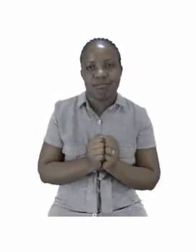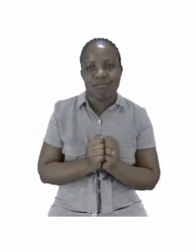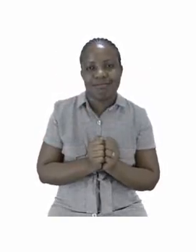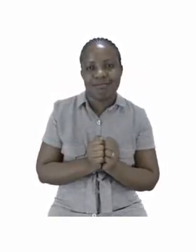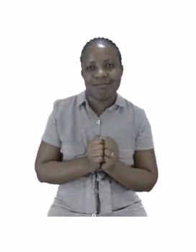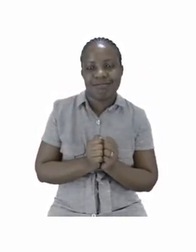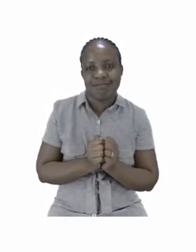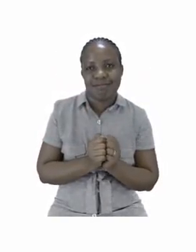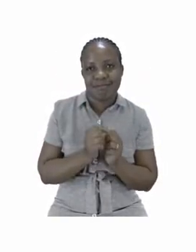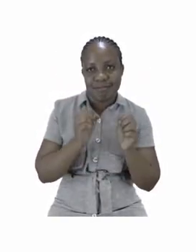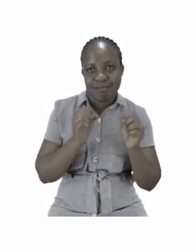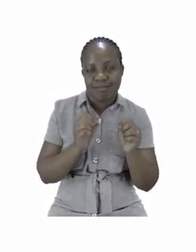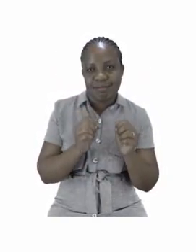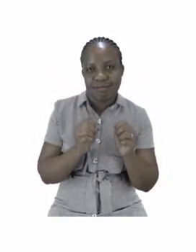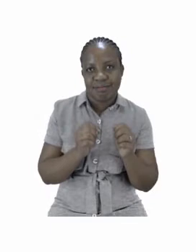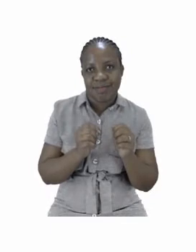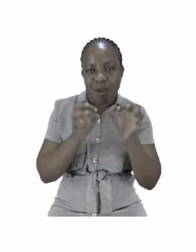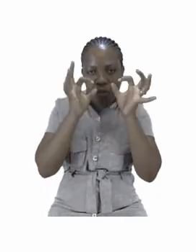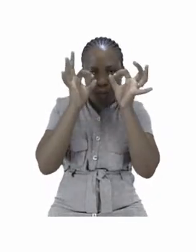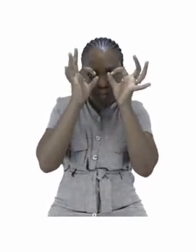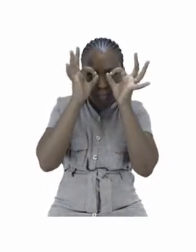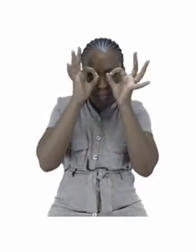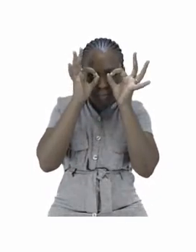let us make a sound like an owl.